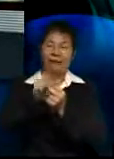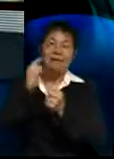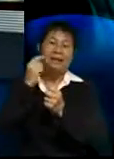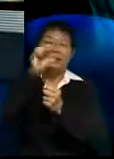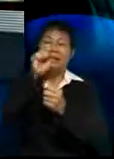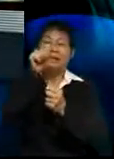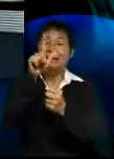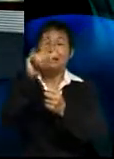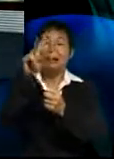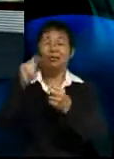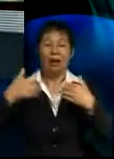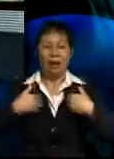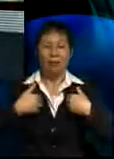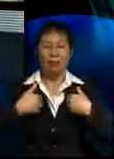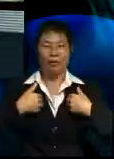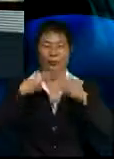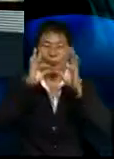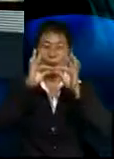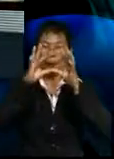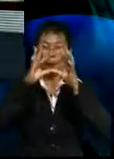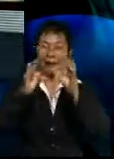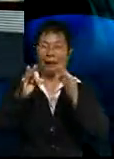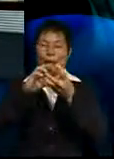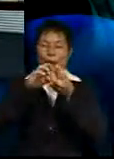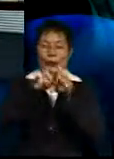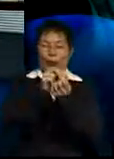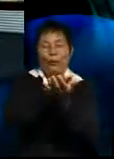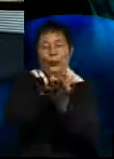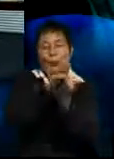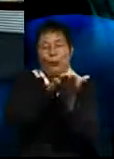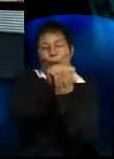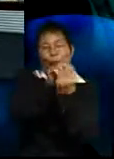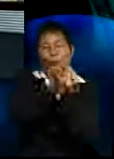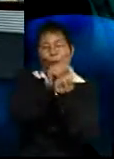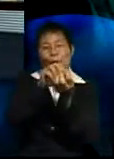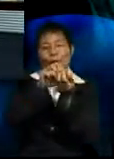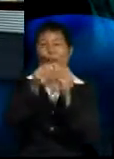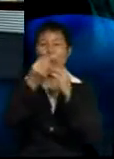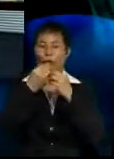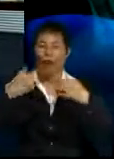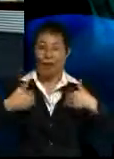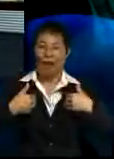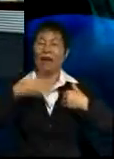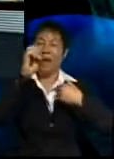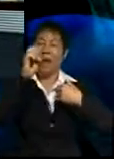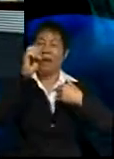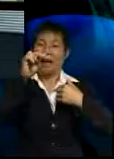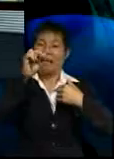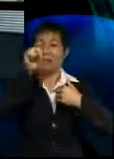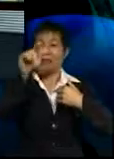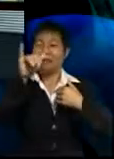Saliva contains mucus that helps to lubricate the food. It also contains an enzyme